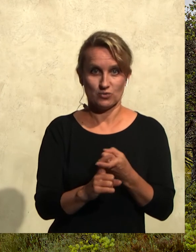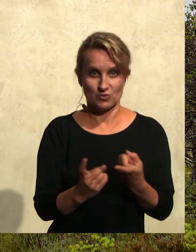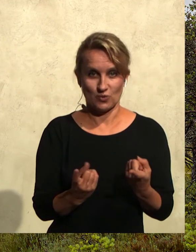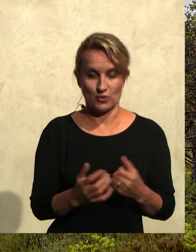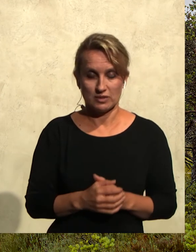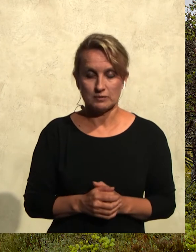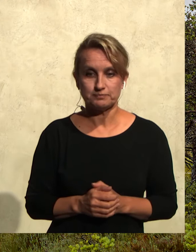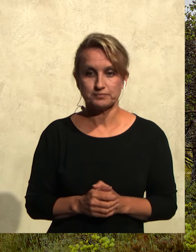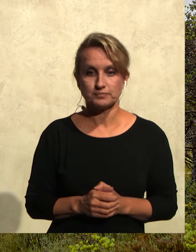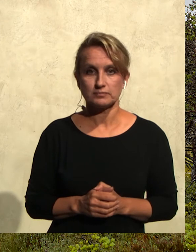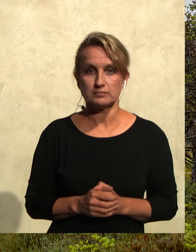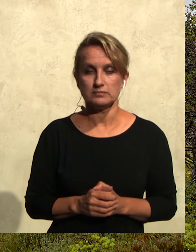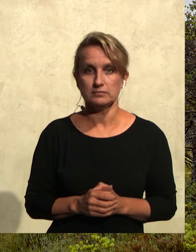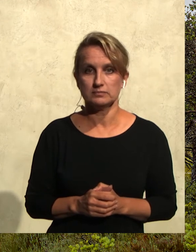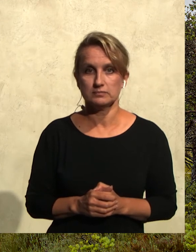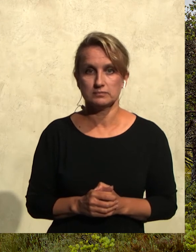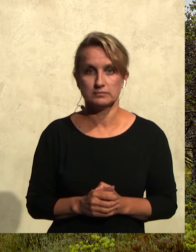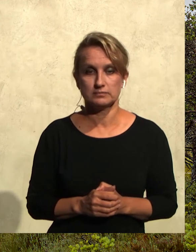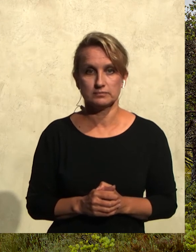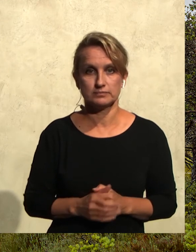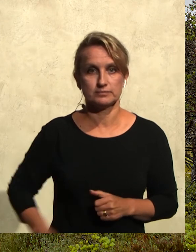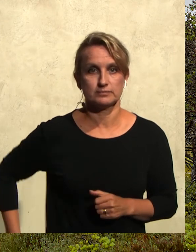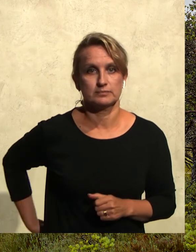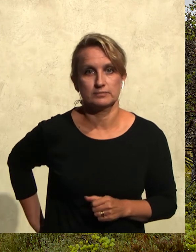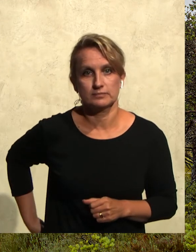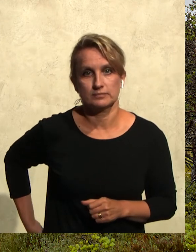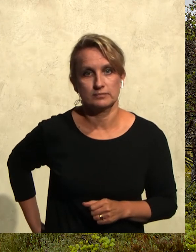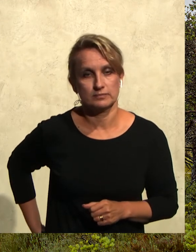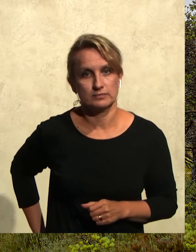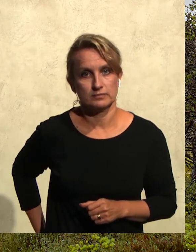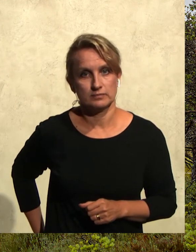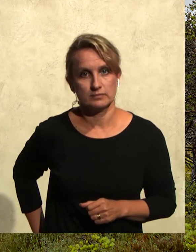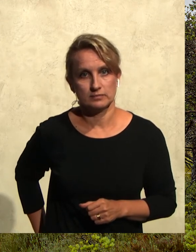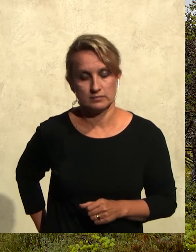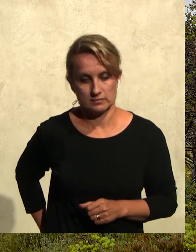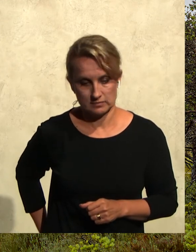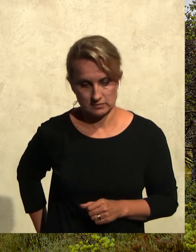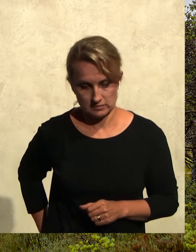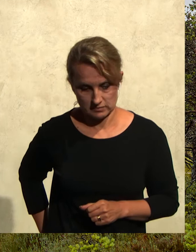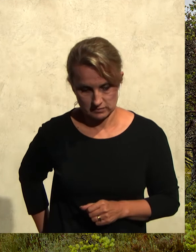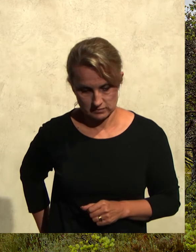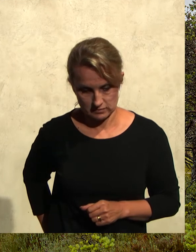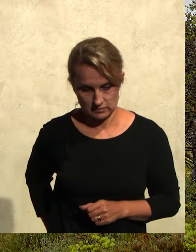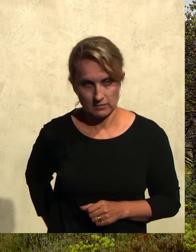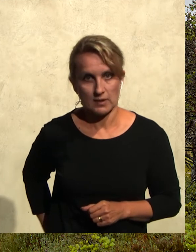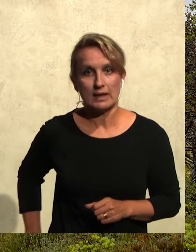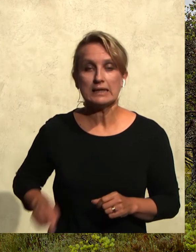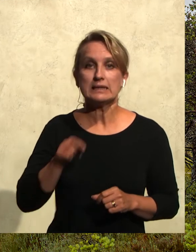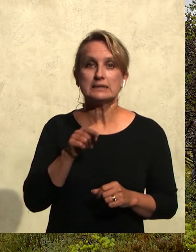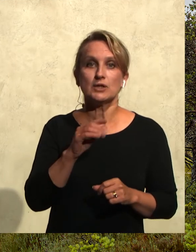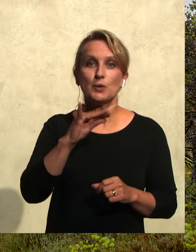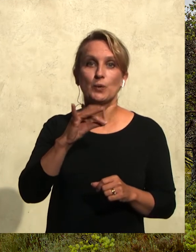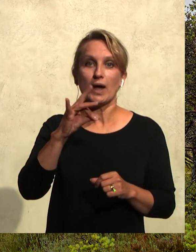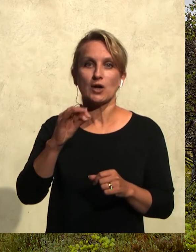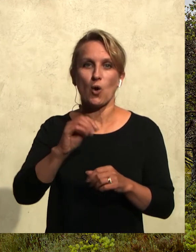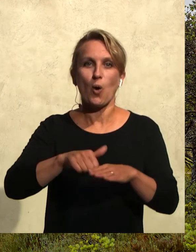the UN Secretary General, who put out a policy brief earlier in the summer looking at COVID-19, the need for action on